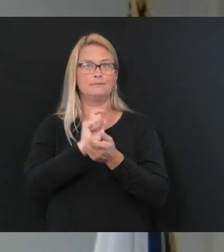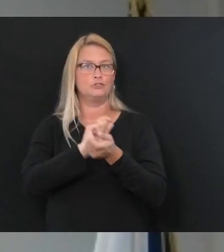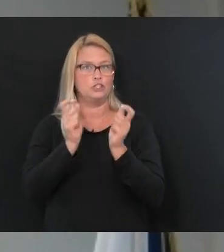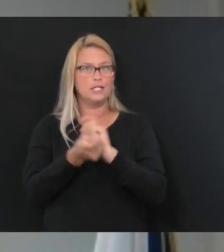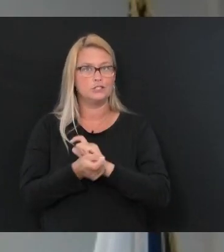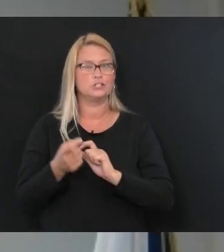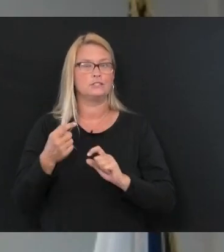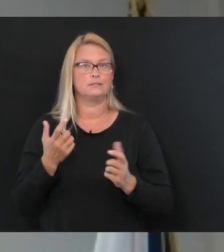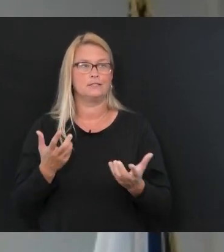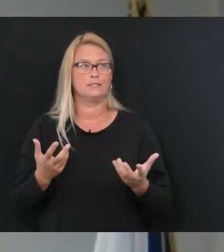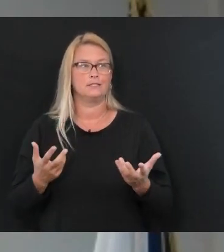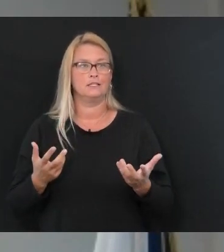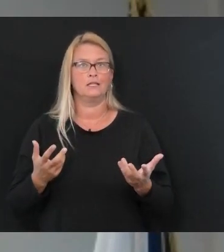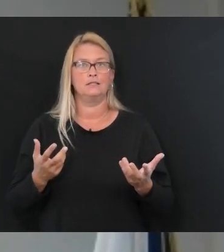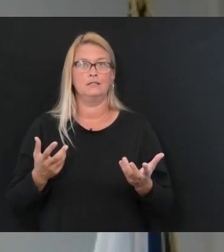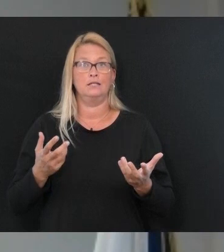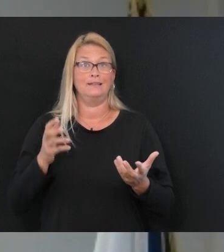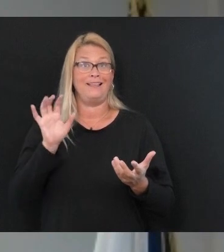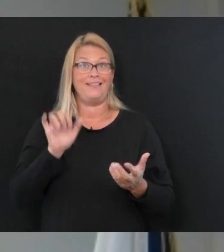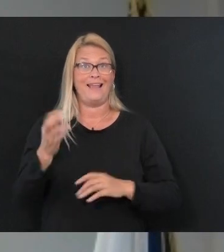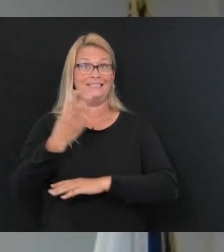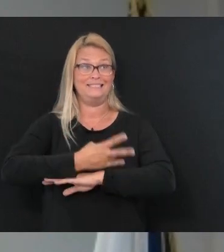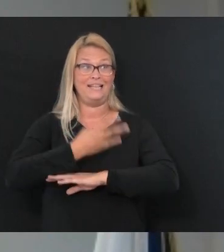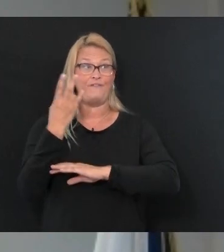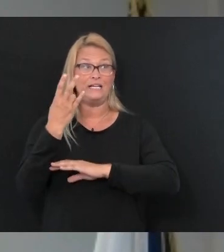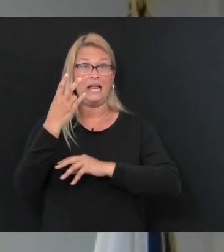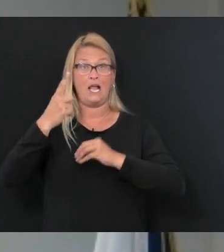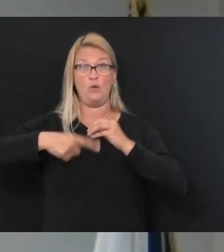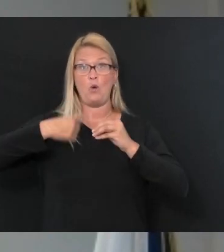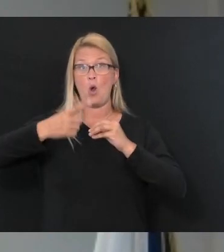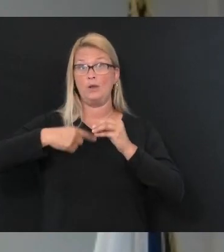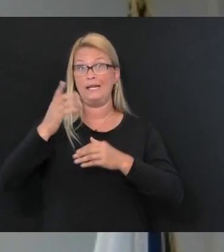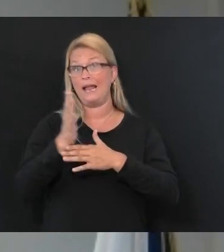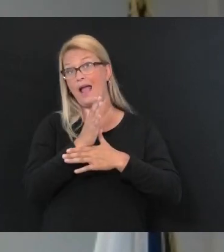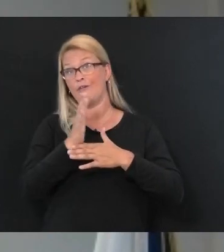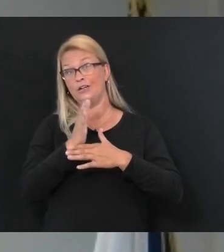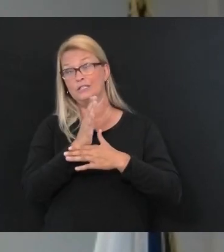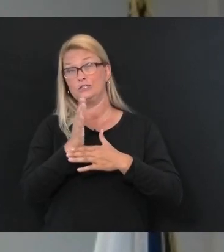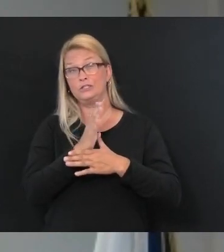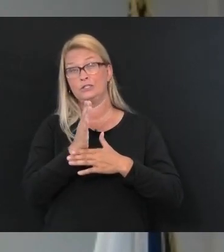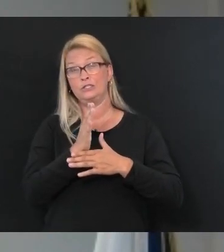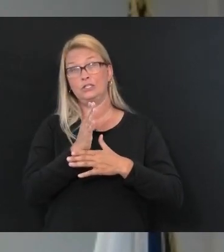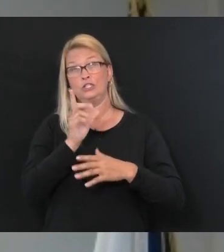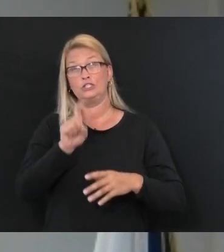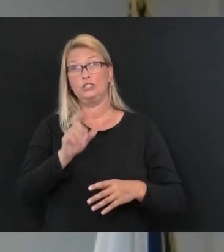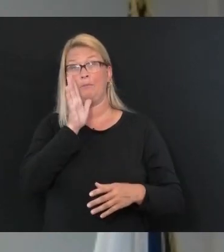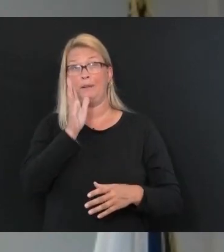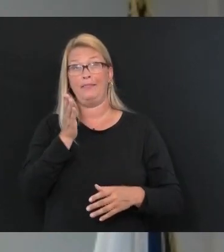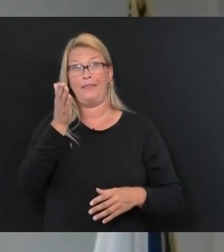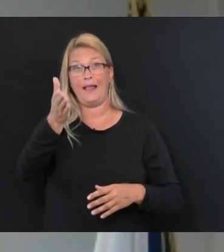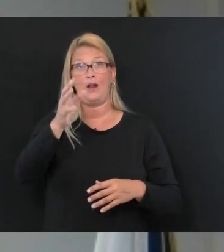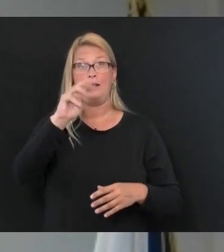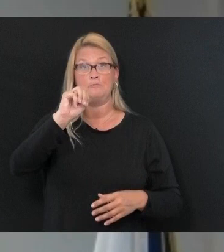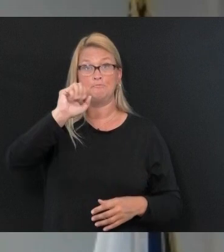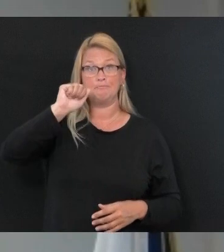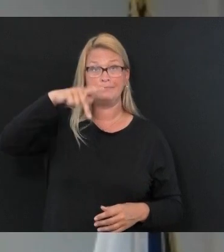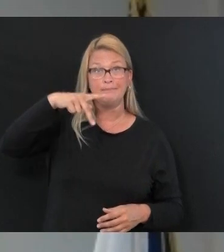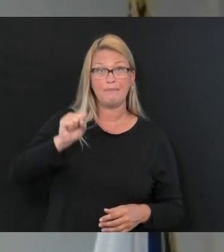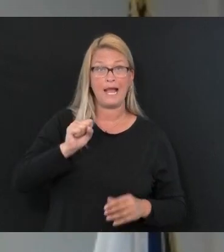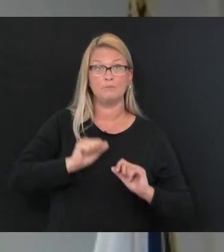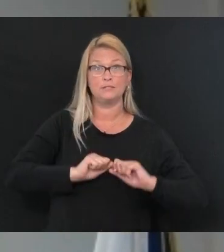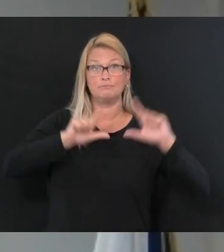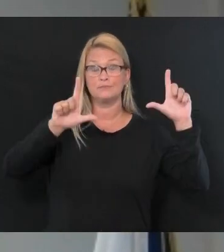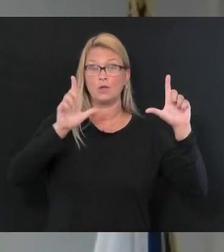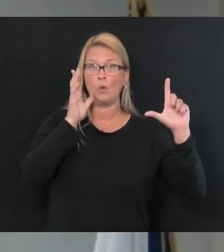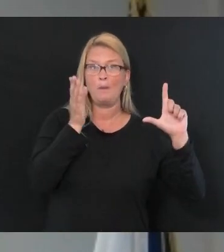making. The 7-day rolling average will be on there. The maps we will provide, as the